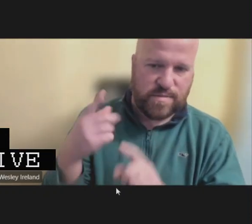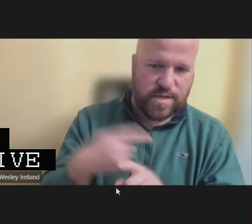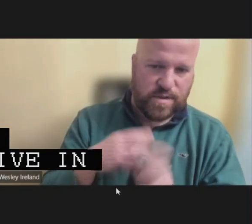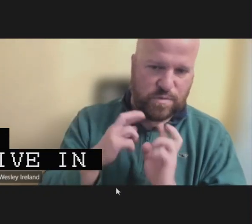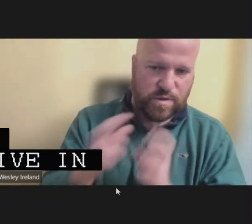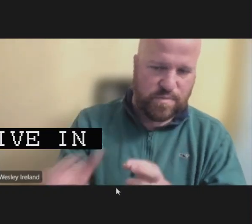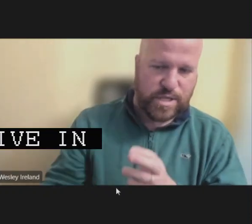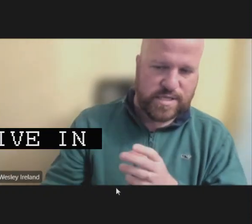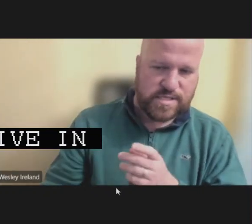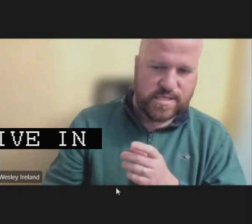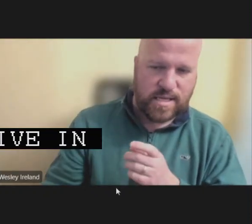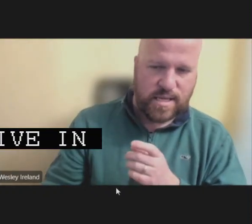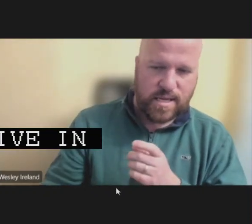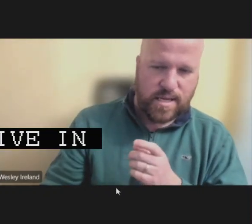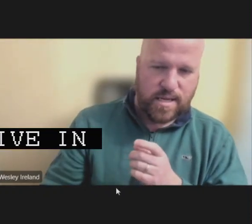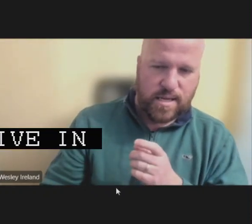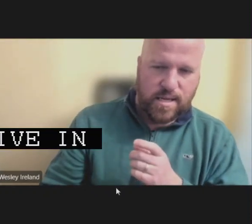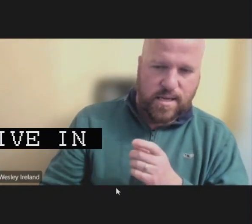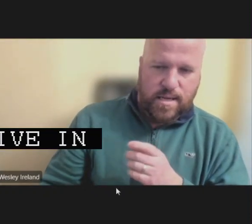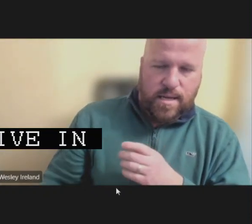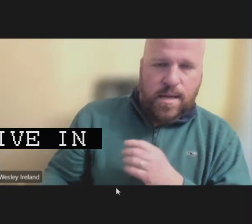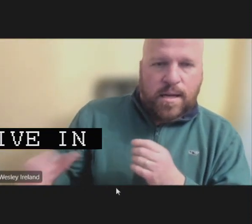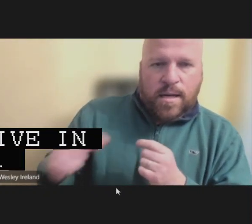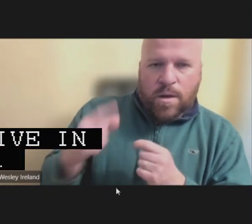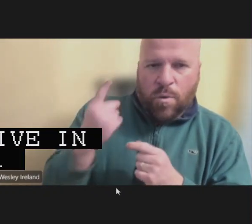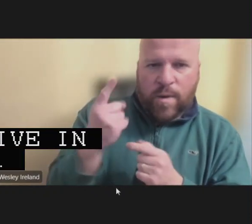especially in the future chair's monthly reports.